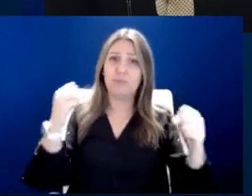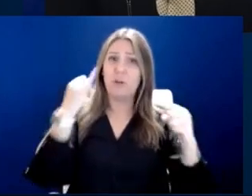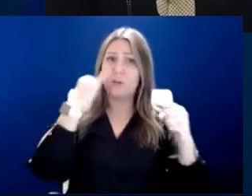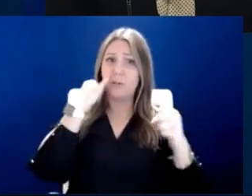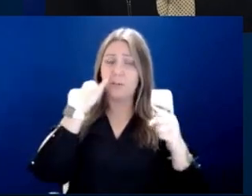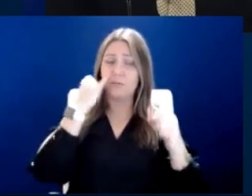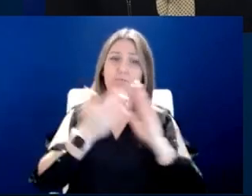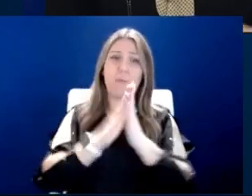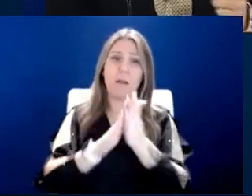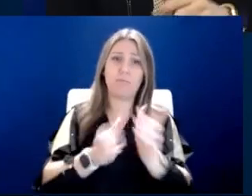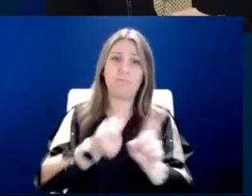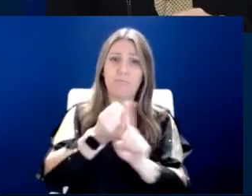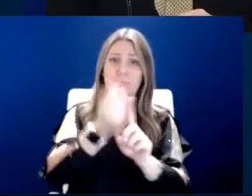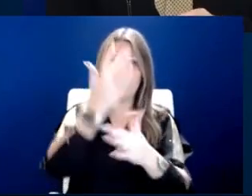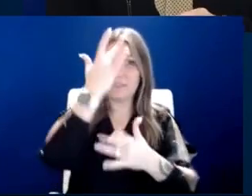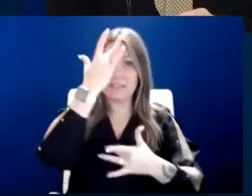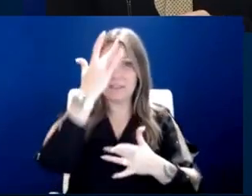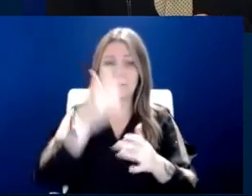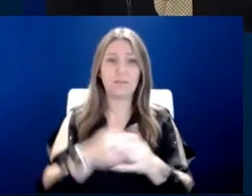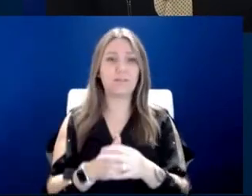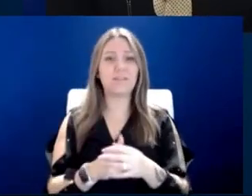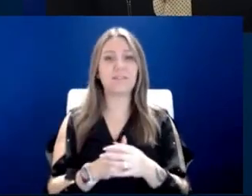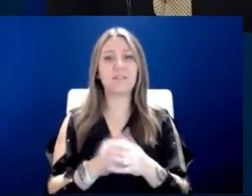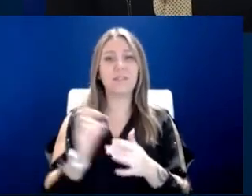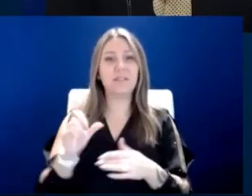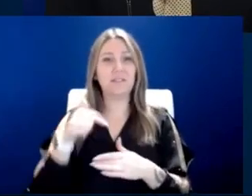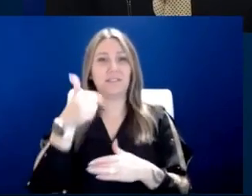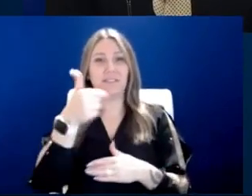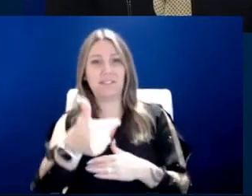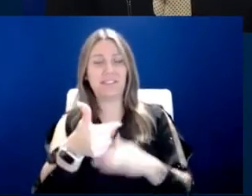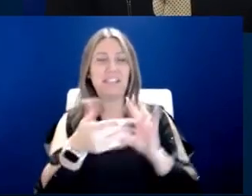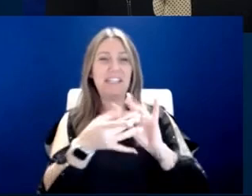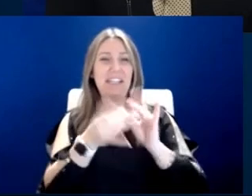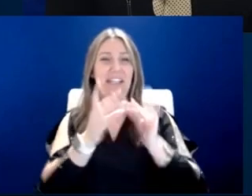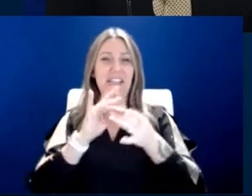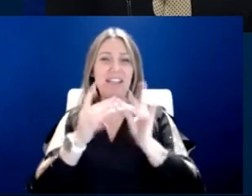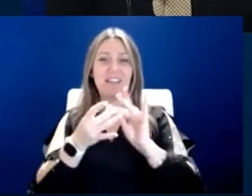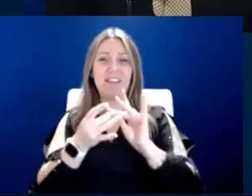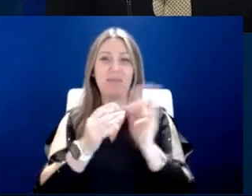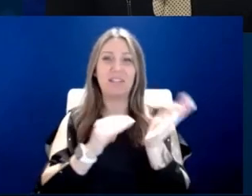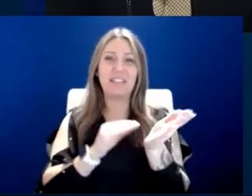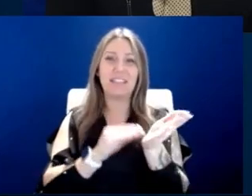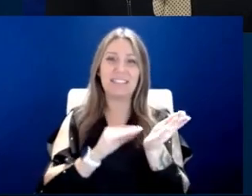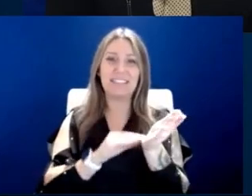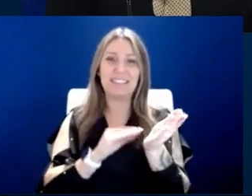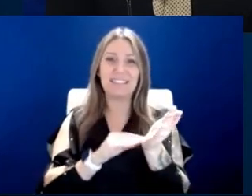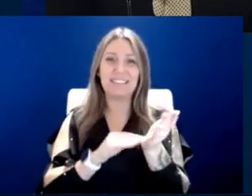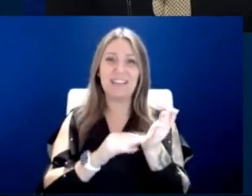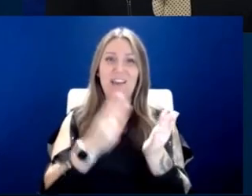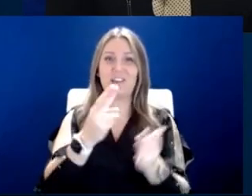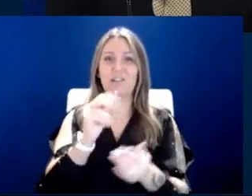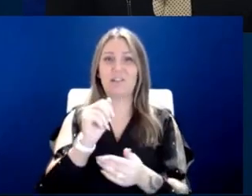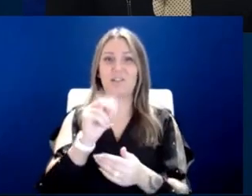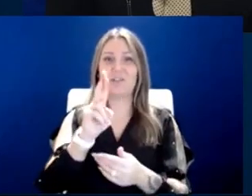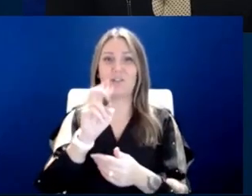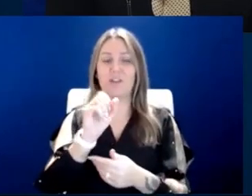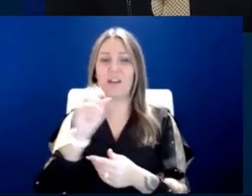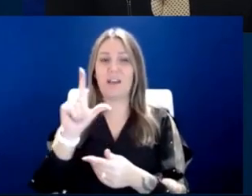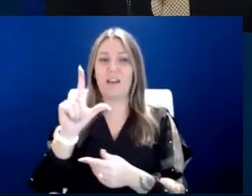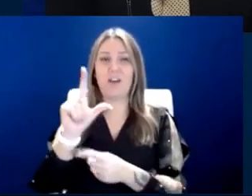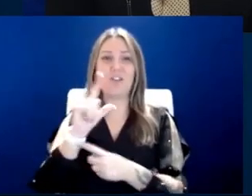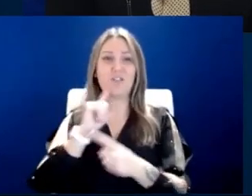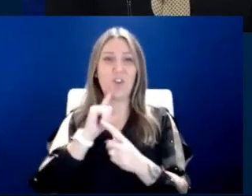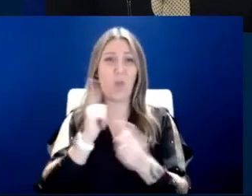So I have to ask you, we're going to turn back to the Olympics. Dr. Harrell, what's been kind of some highlights from the Olympics so far? We got closing ceremonies coming up in just a few